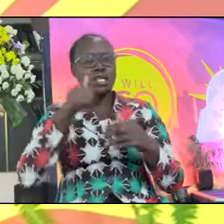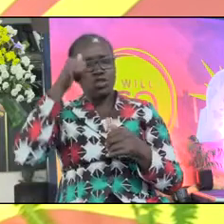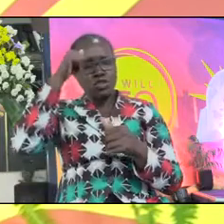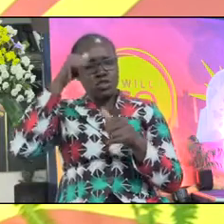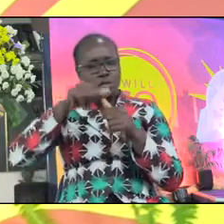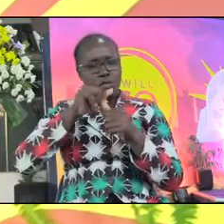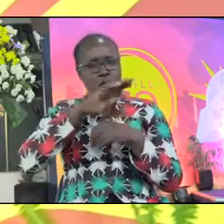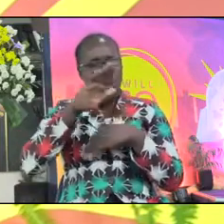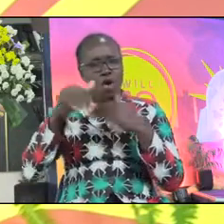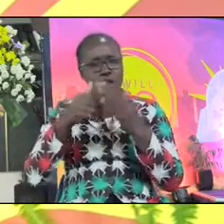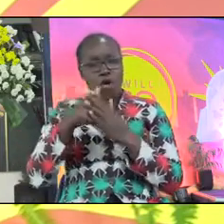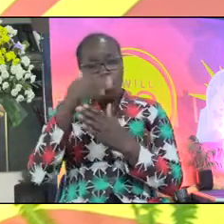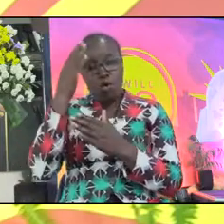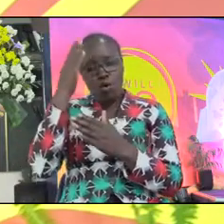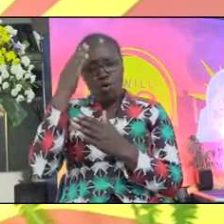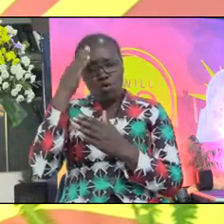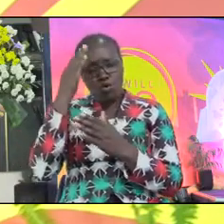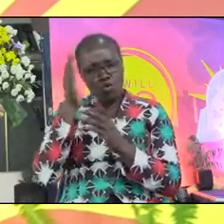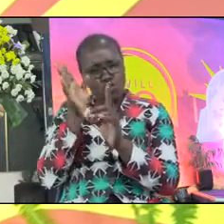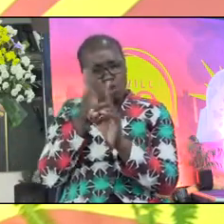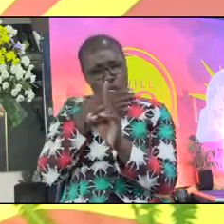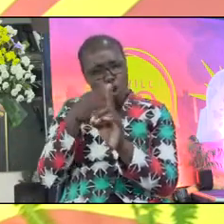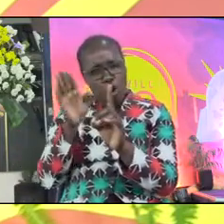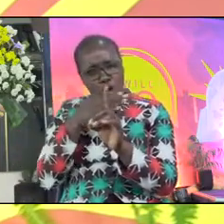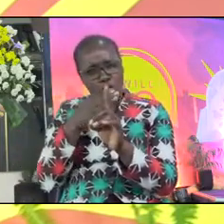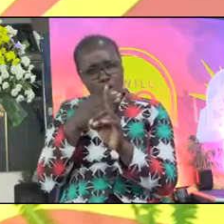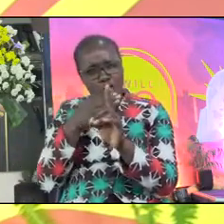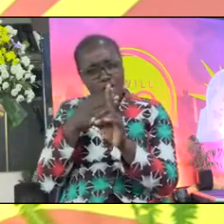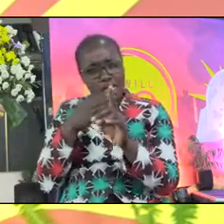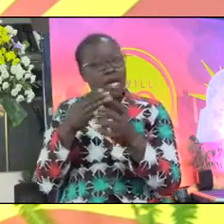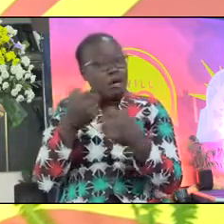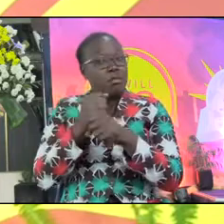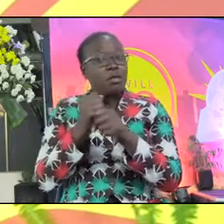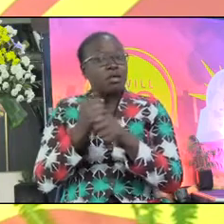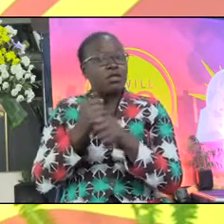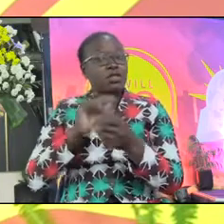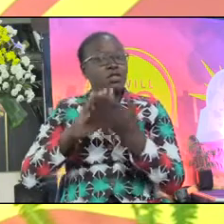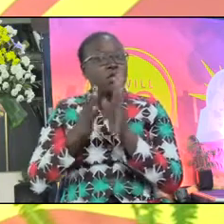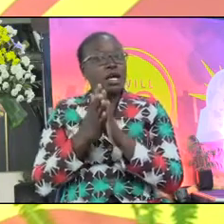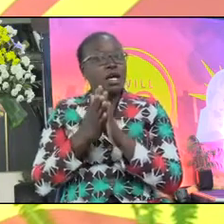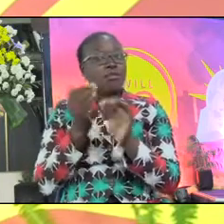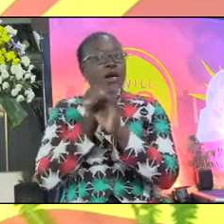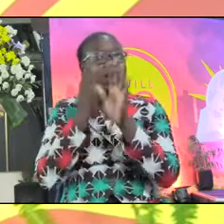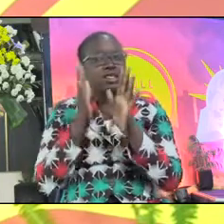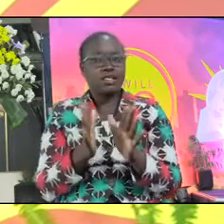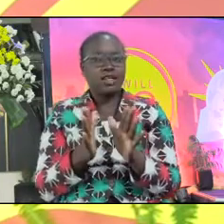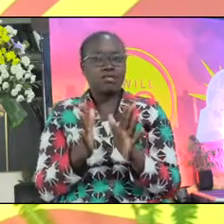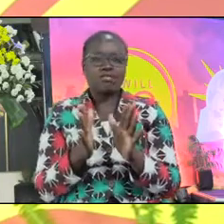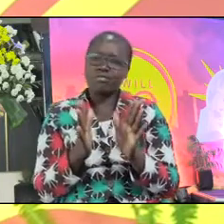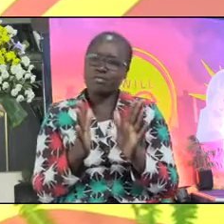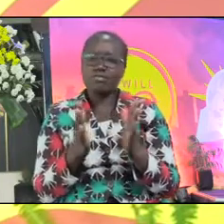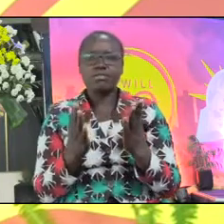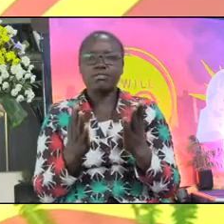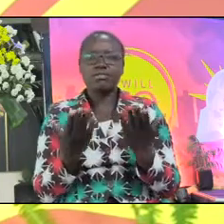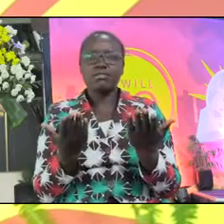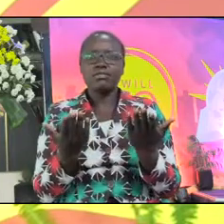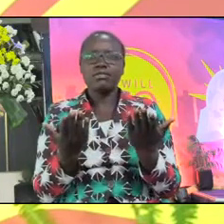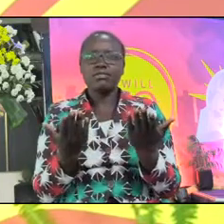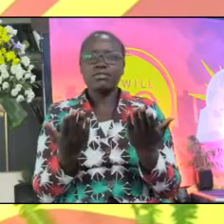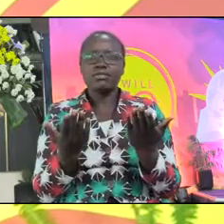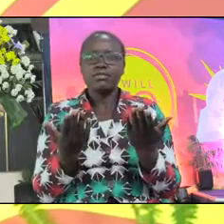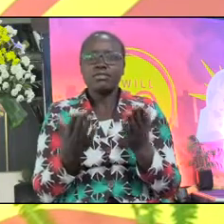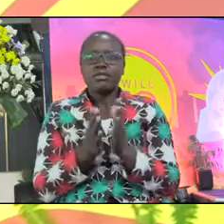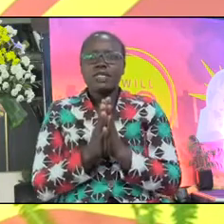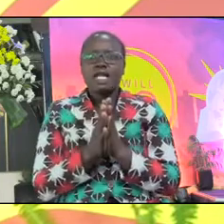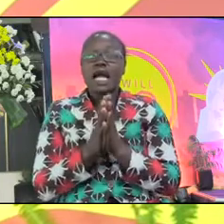you almost persuaded me to do what? To become a Christian."